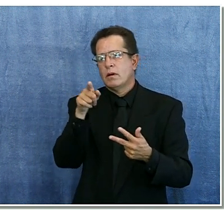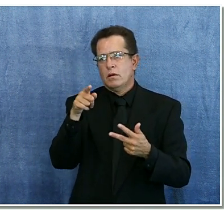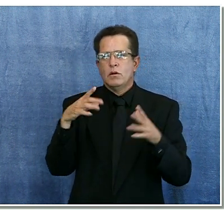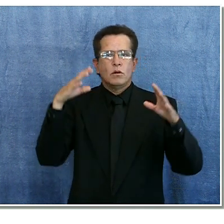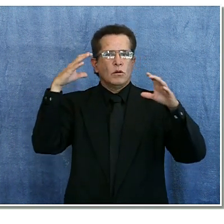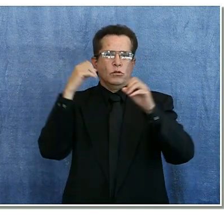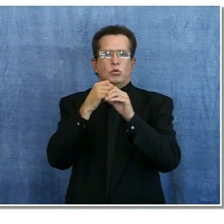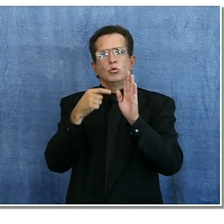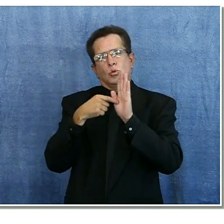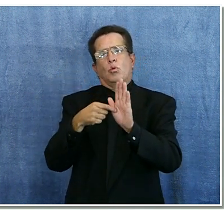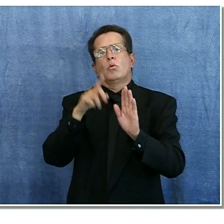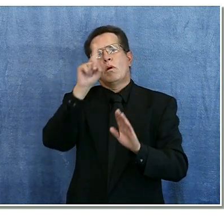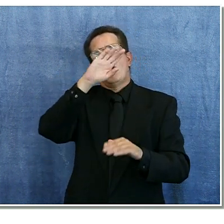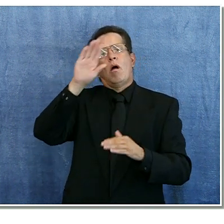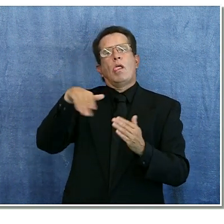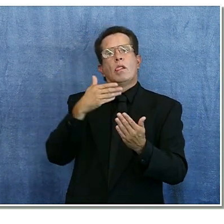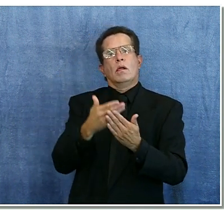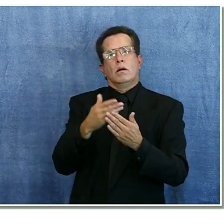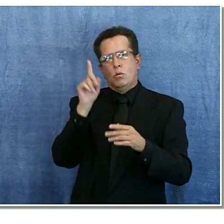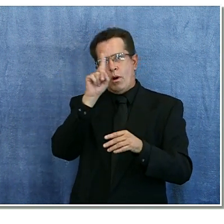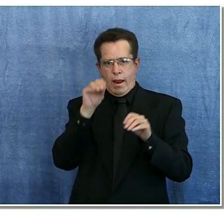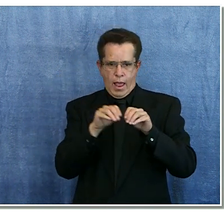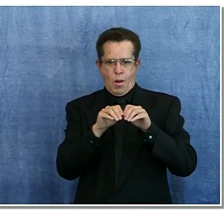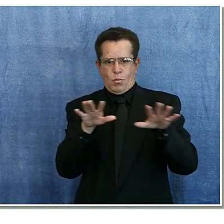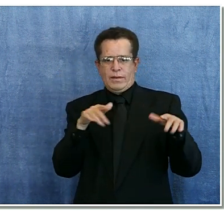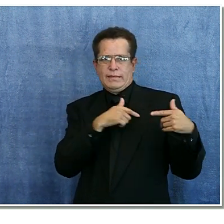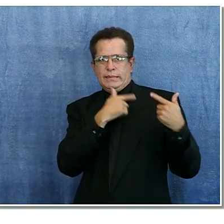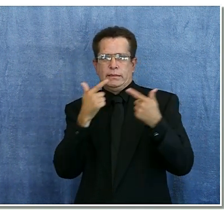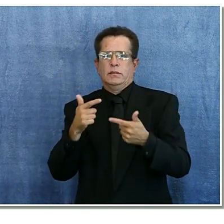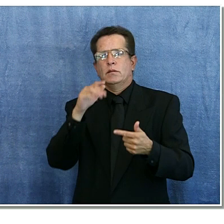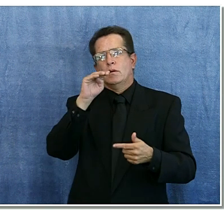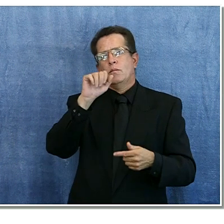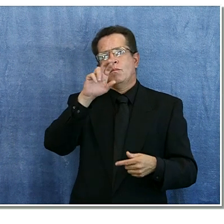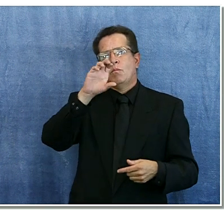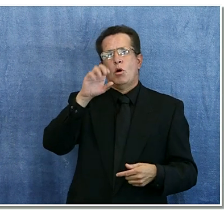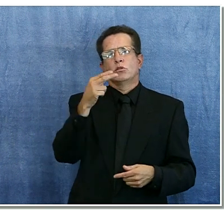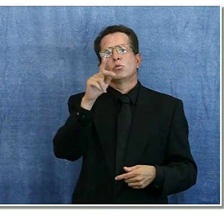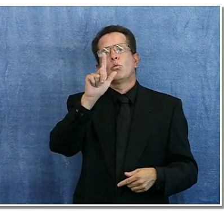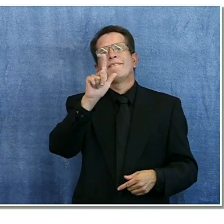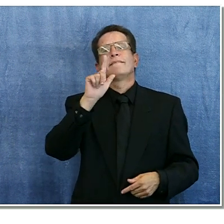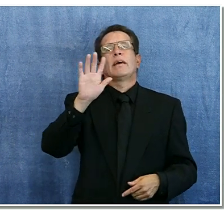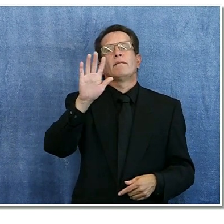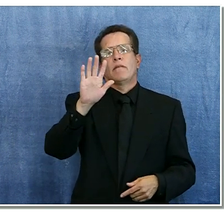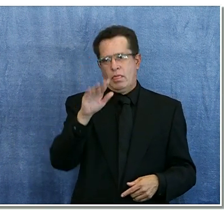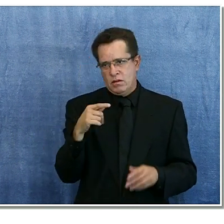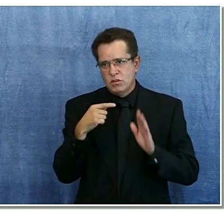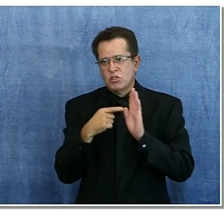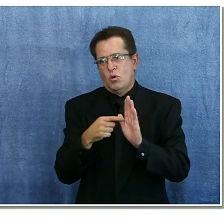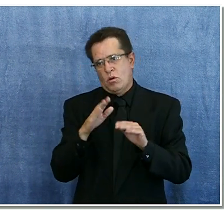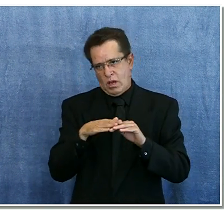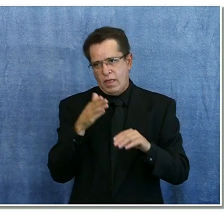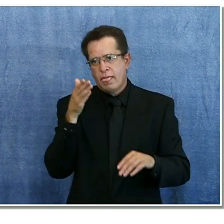of all of the community setting outbreaks since March 25th. And you will see